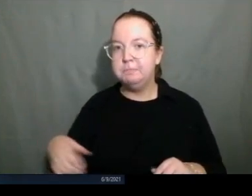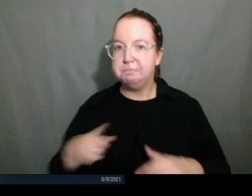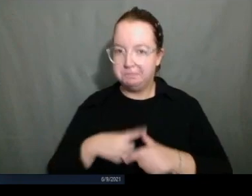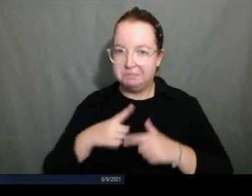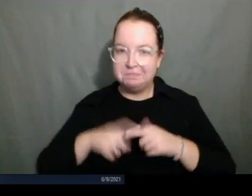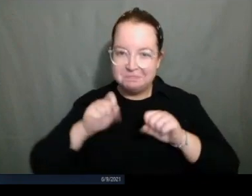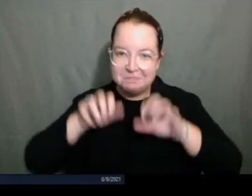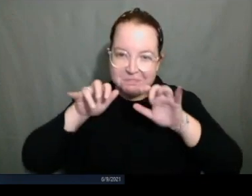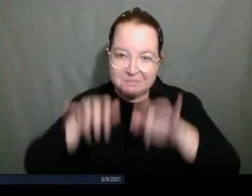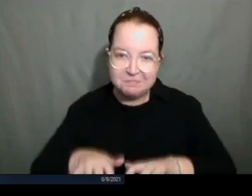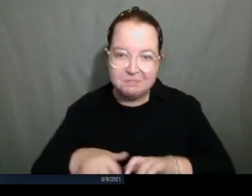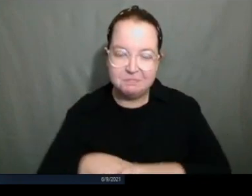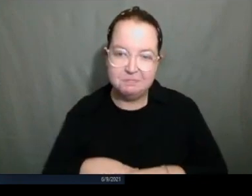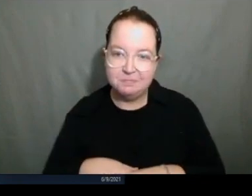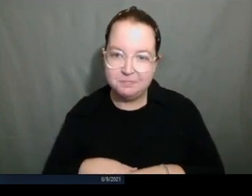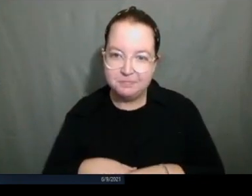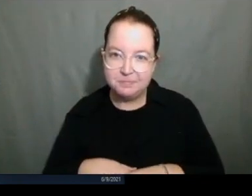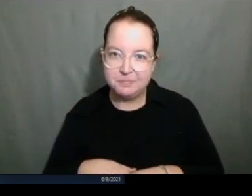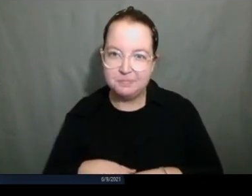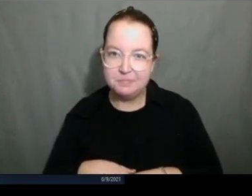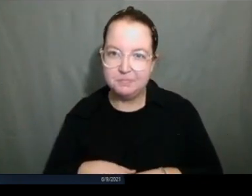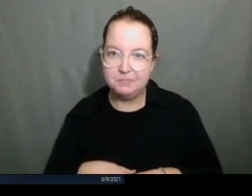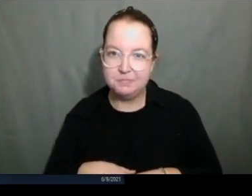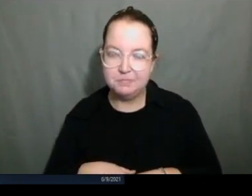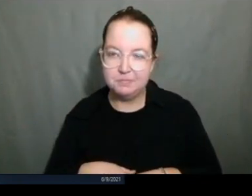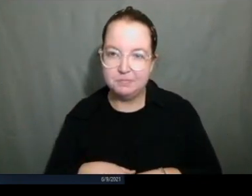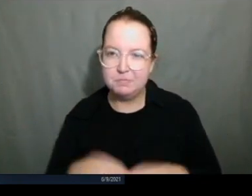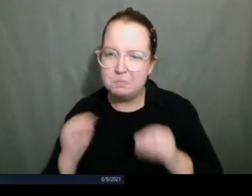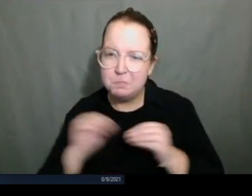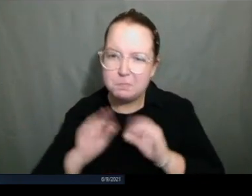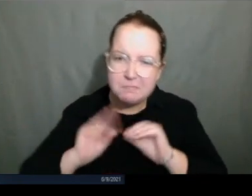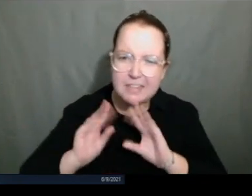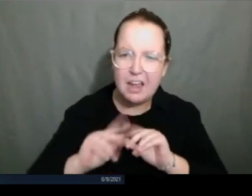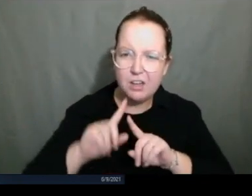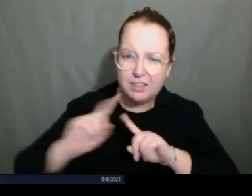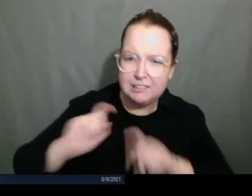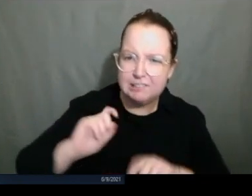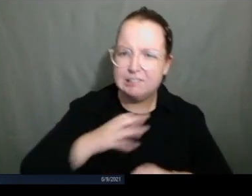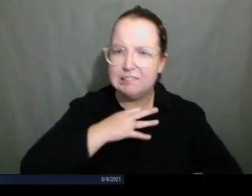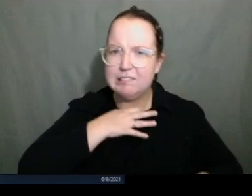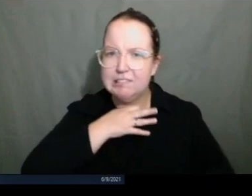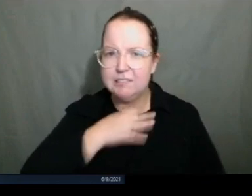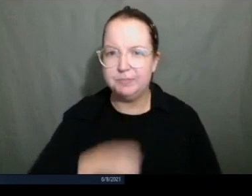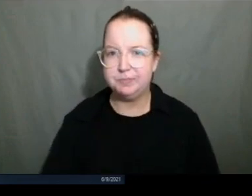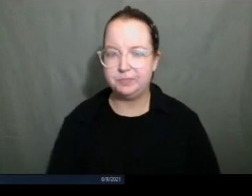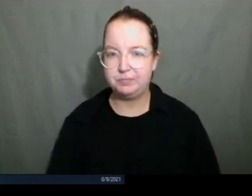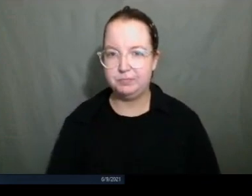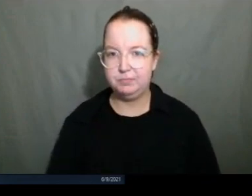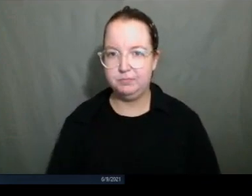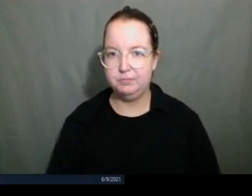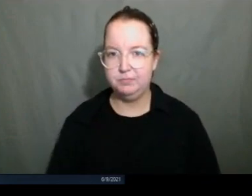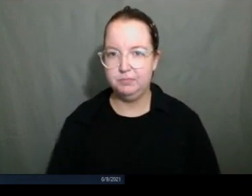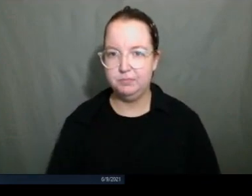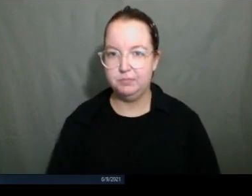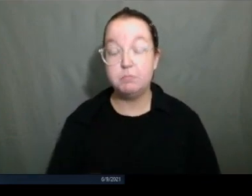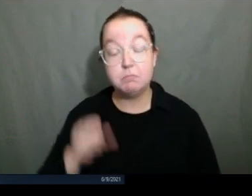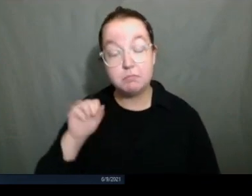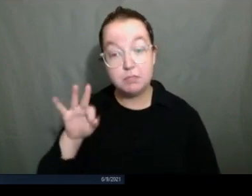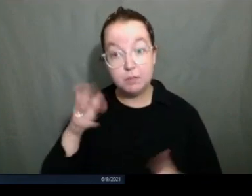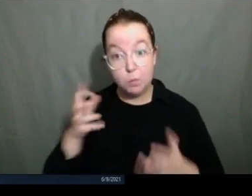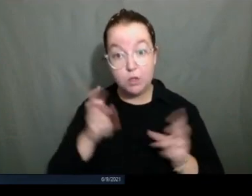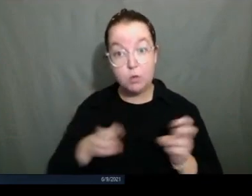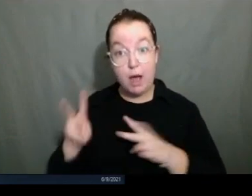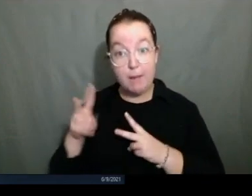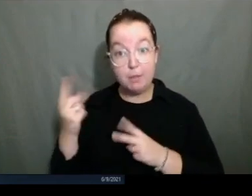be able to add in additional information or what your question is in regards to. And you'll also have the opportunity